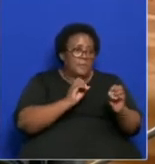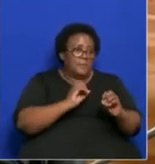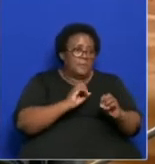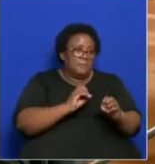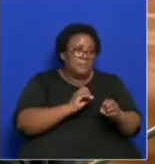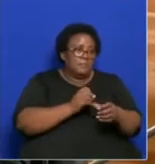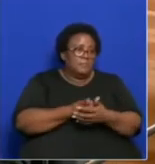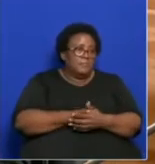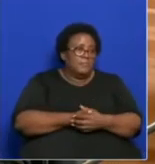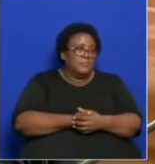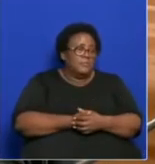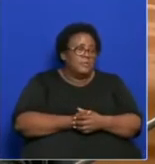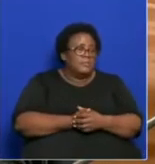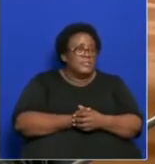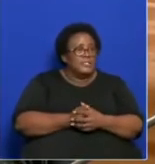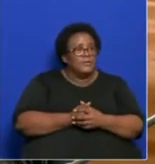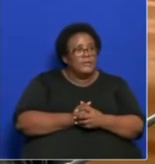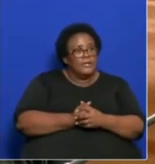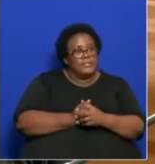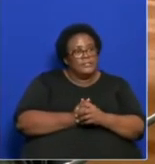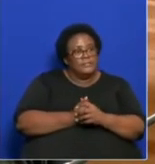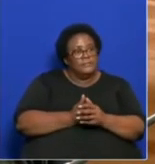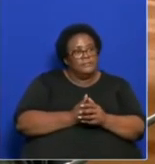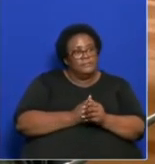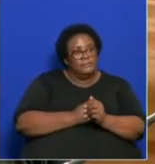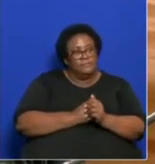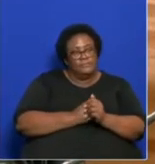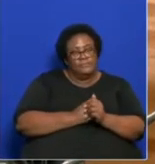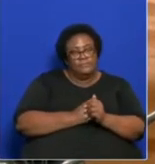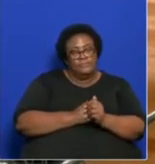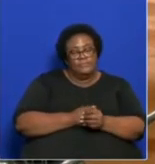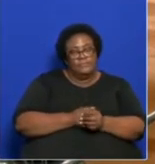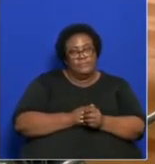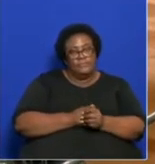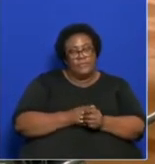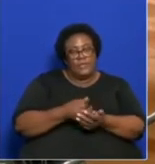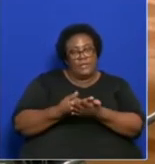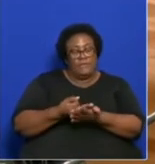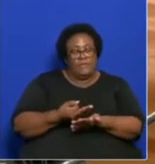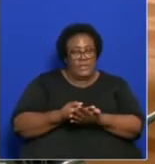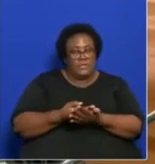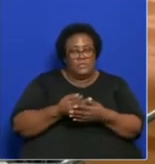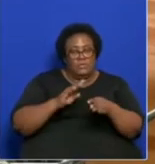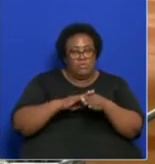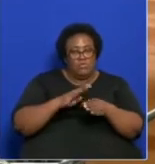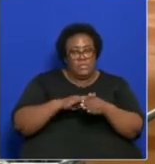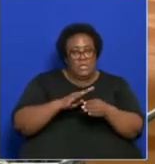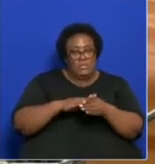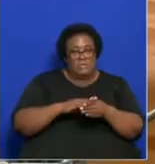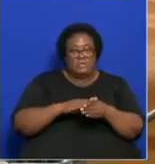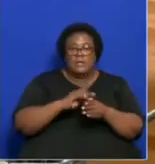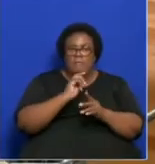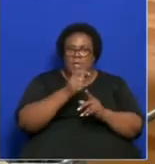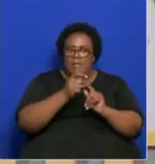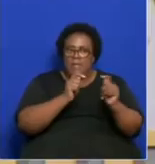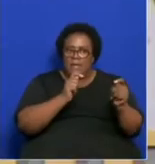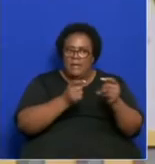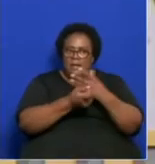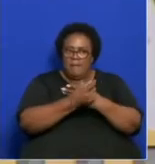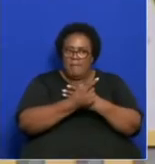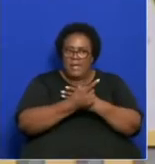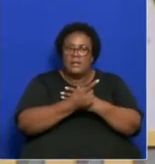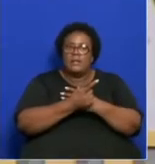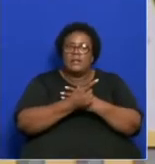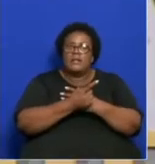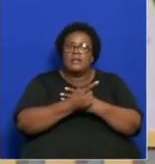that possibility, and the fact that as a result, payments would have been made on the basis of your signature.